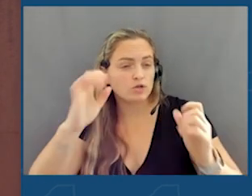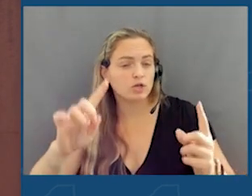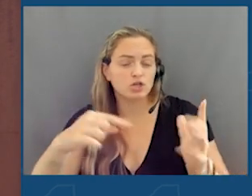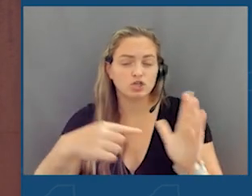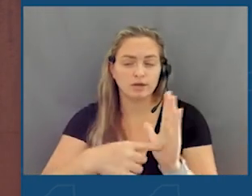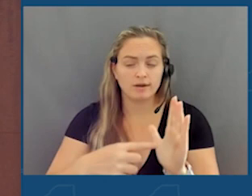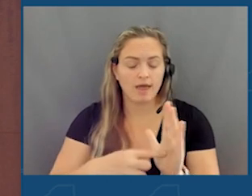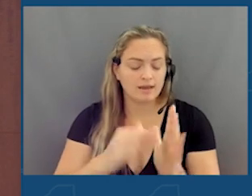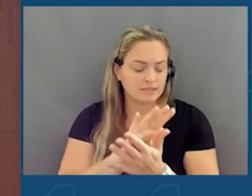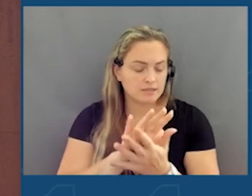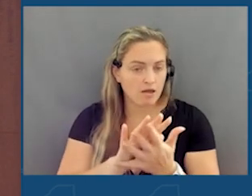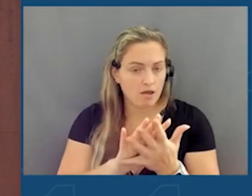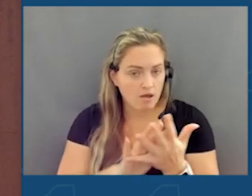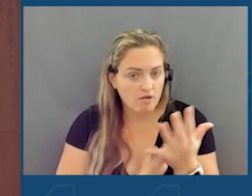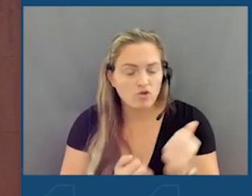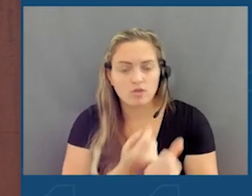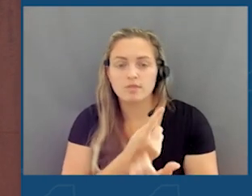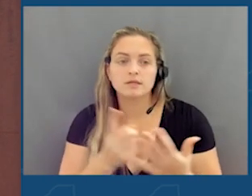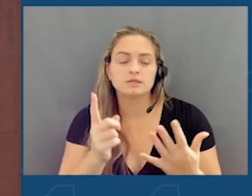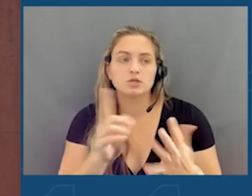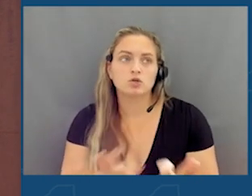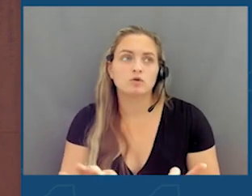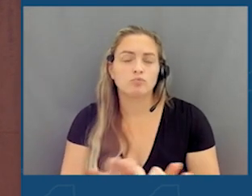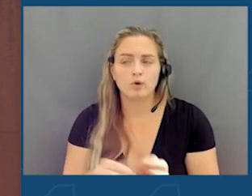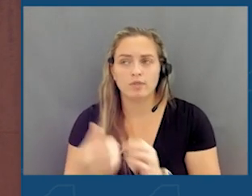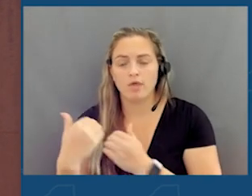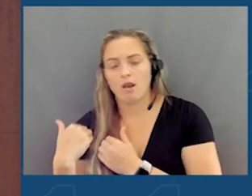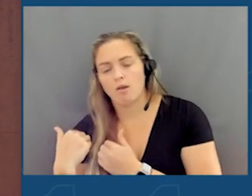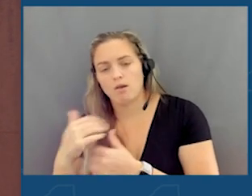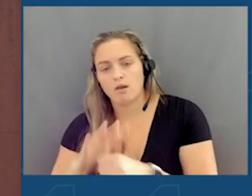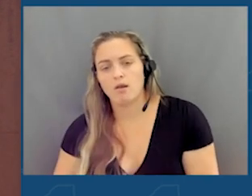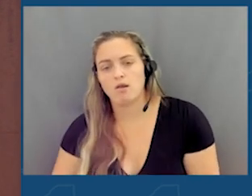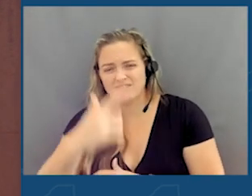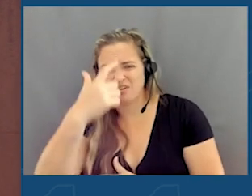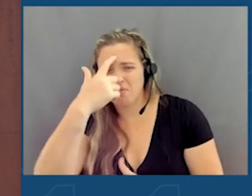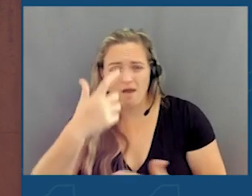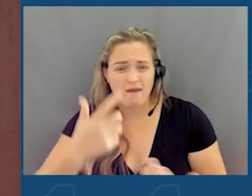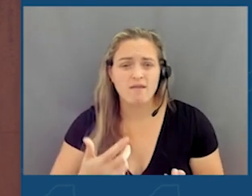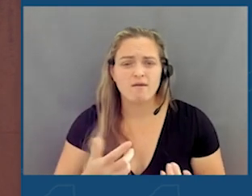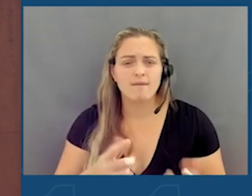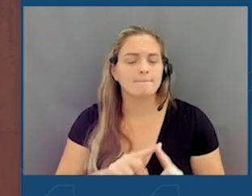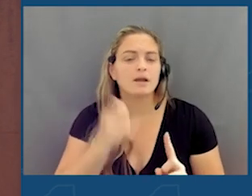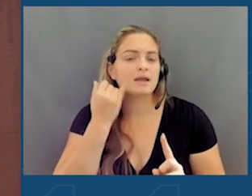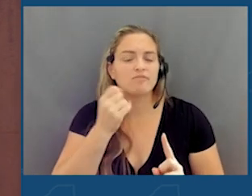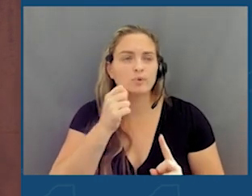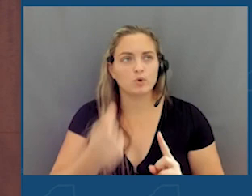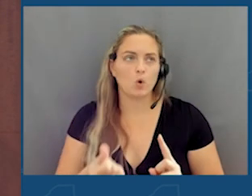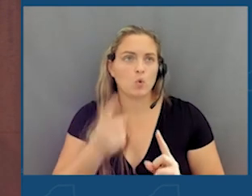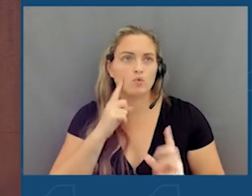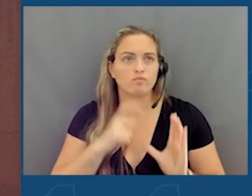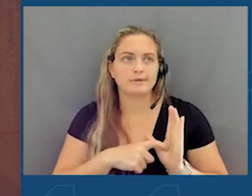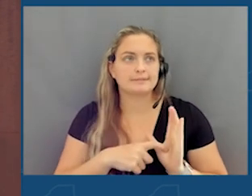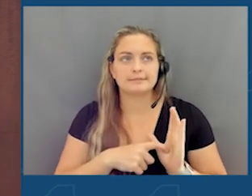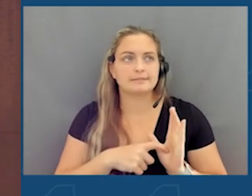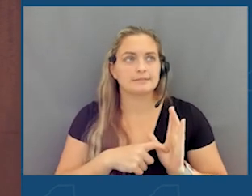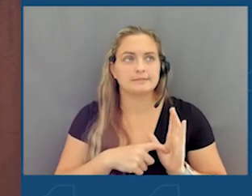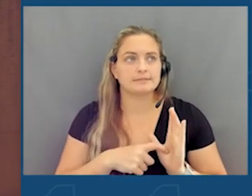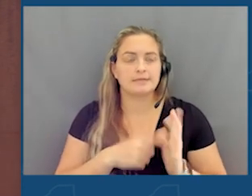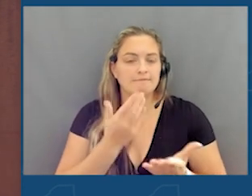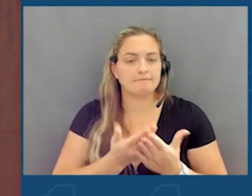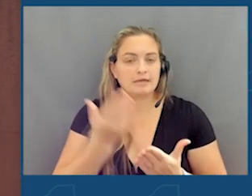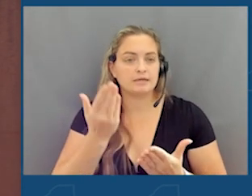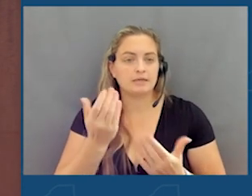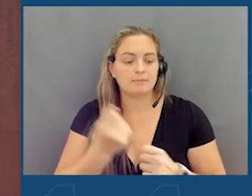of pressing issues that weigh on New Yorkers' minds. But if we don't recognize and validate and